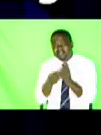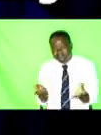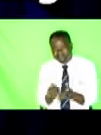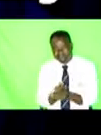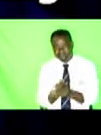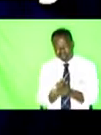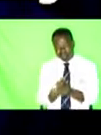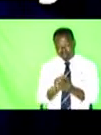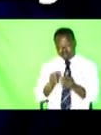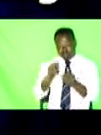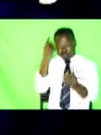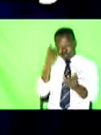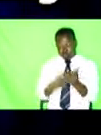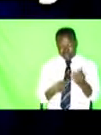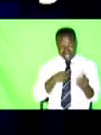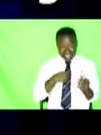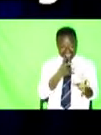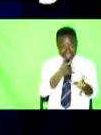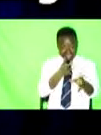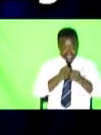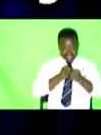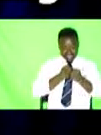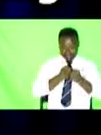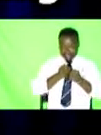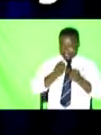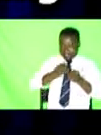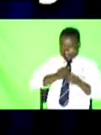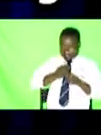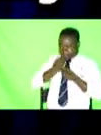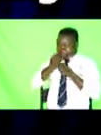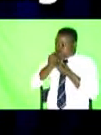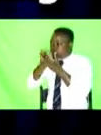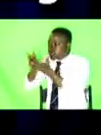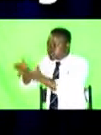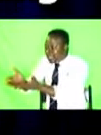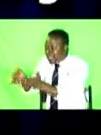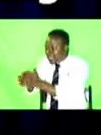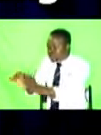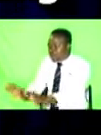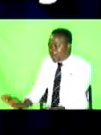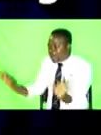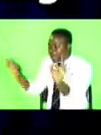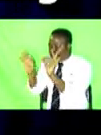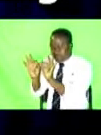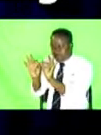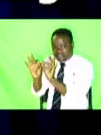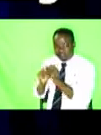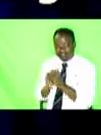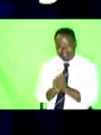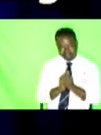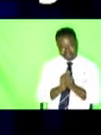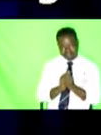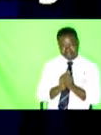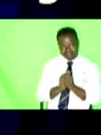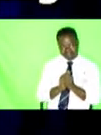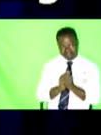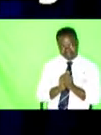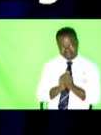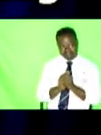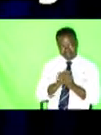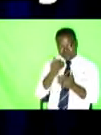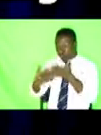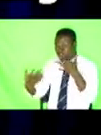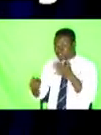I received, I pass on to you as of first importance. I've said that when we say